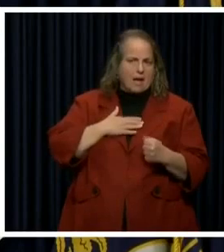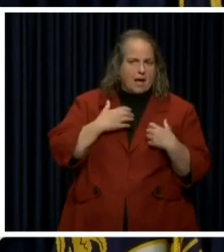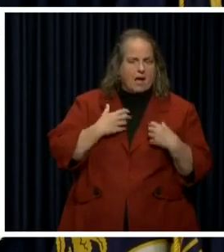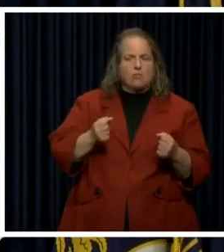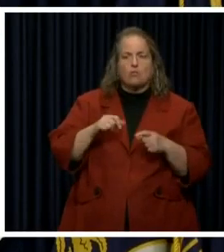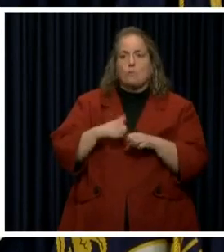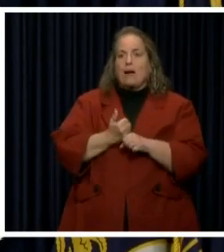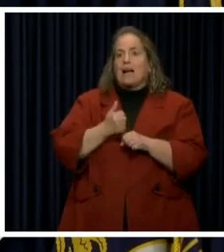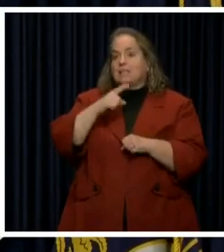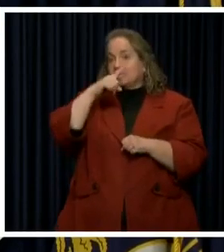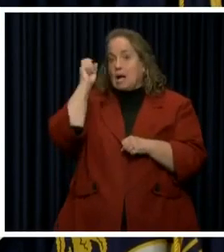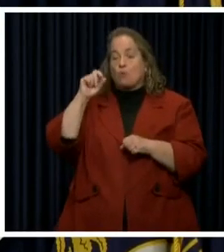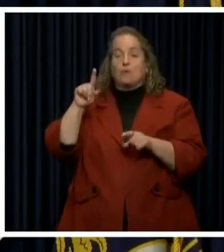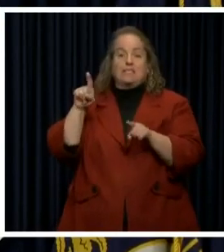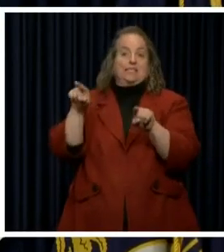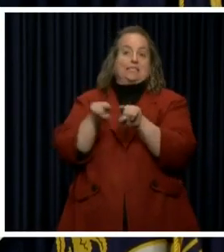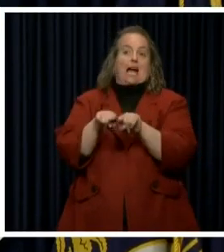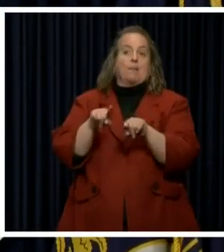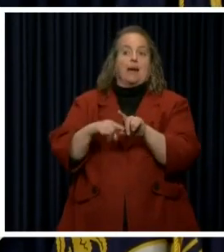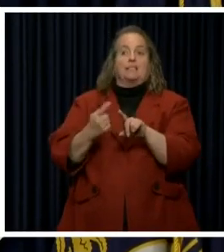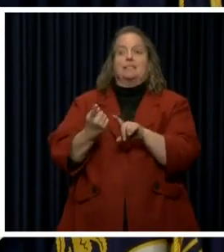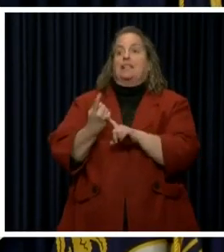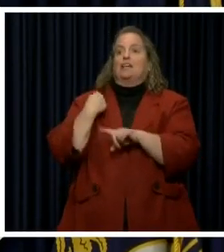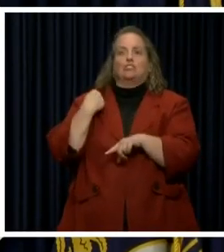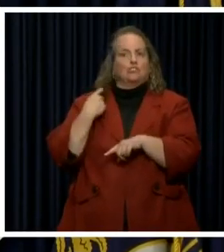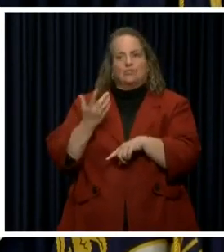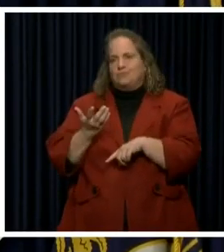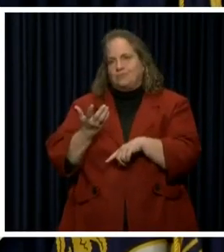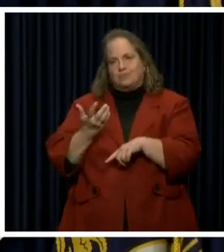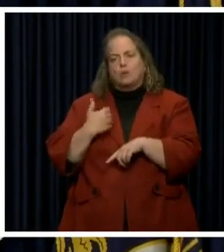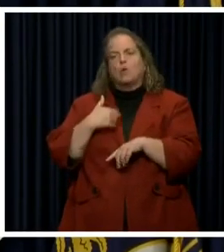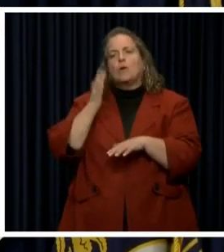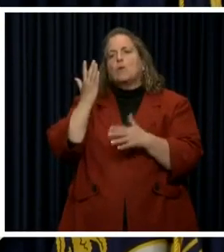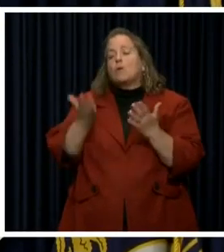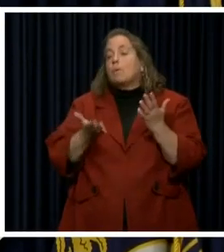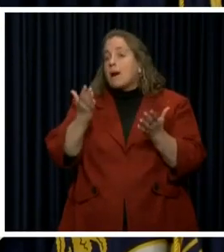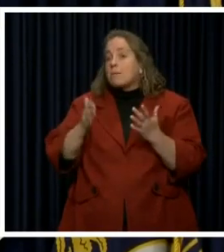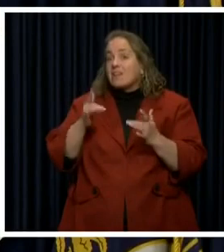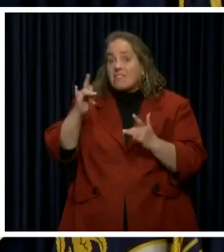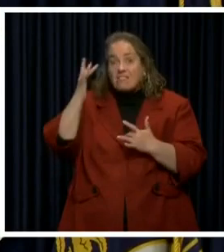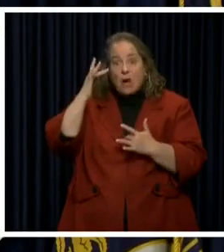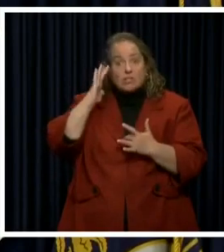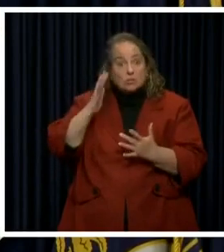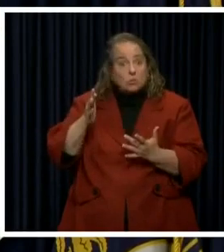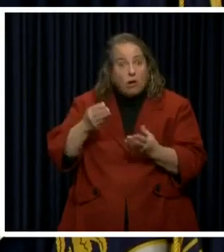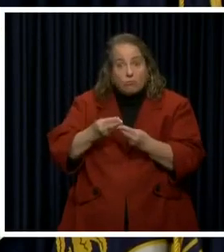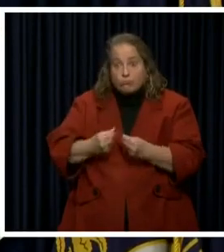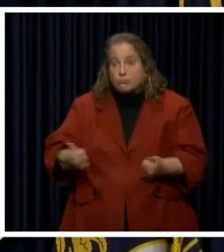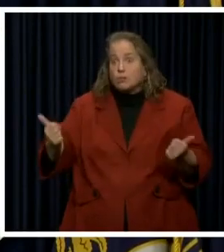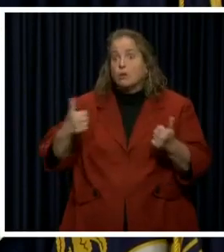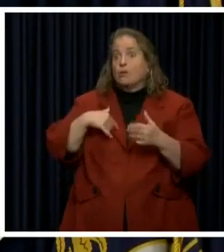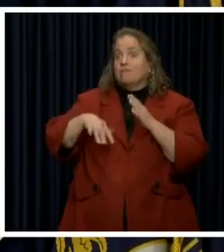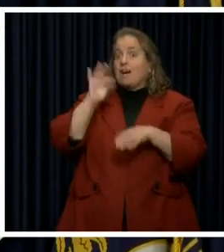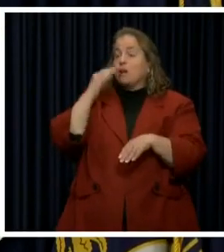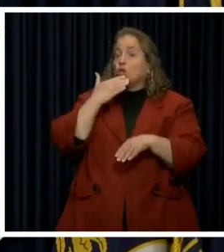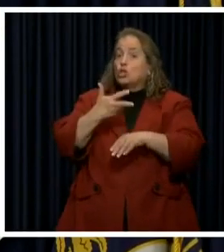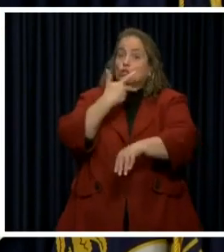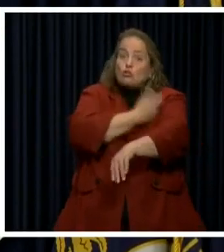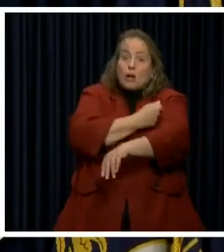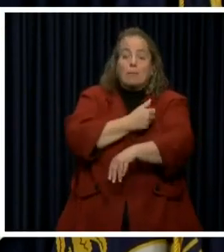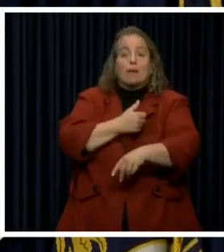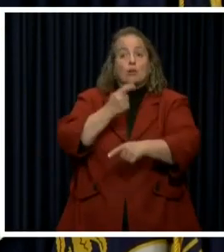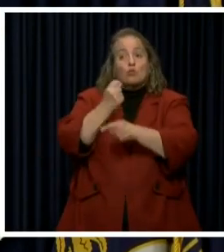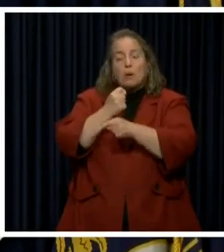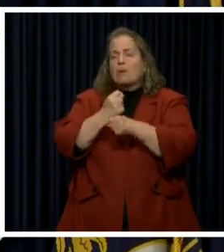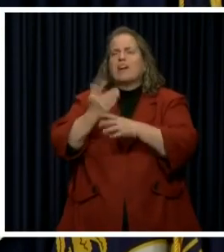this. We'll get to the vaccine stage. Maybe the virus will die out. We'll find a very good treatment. But until we get there, it's still